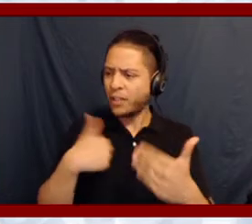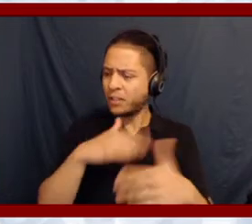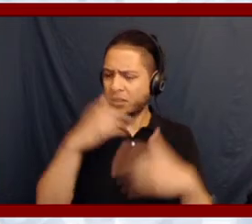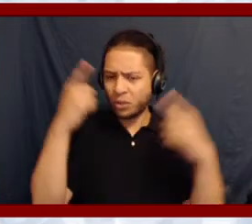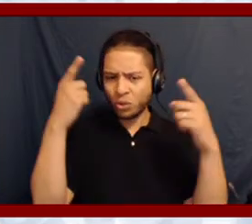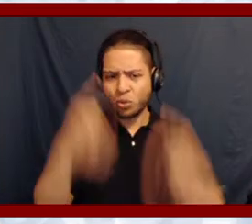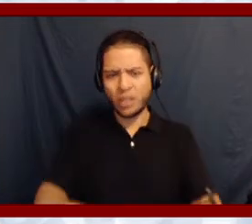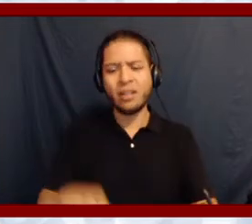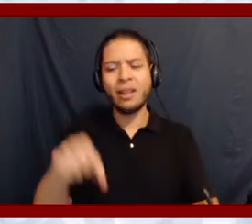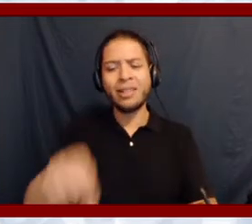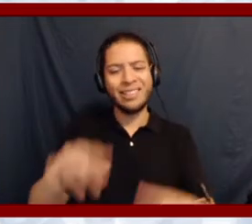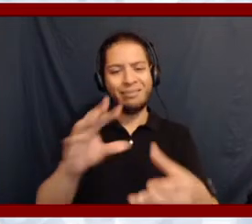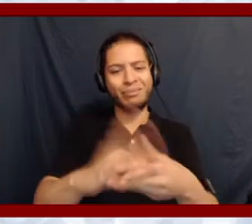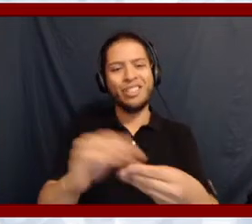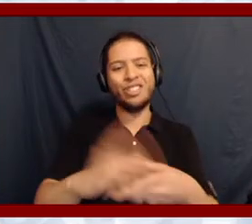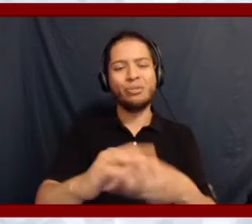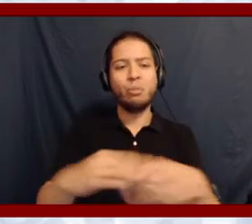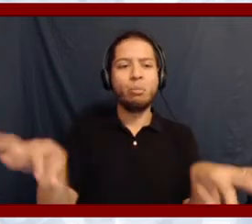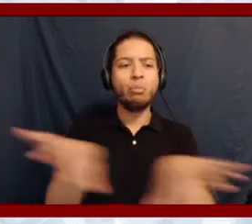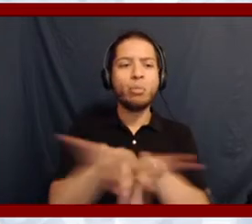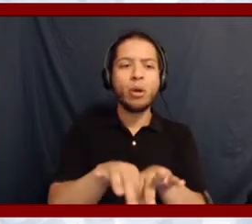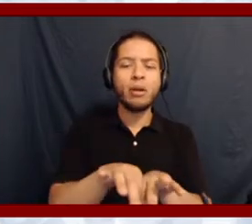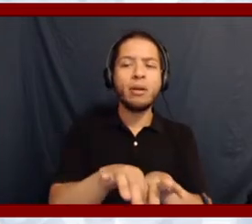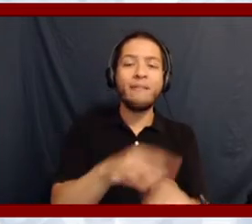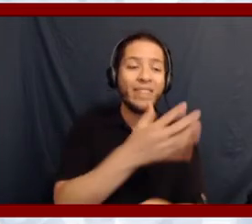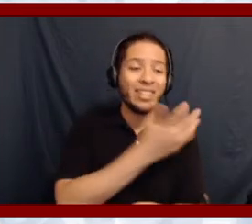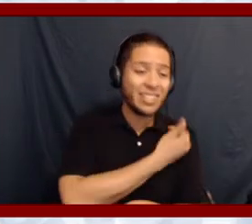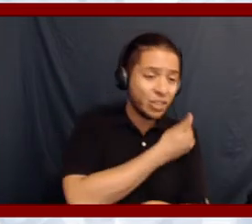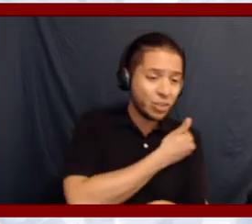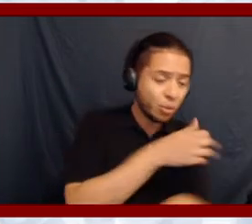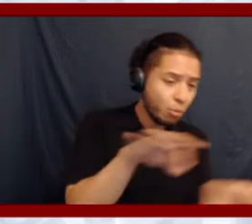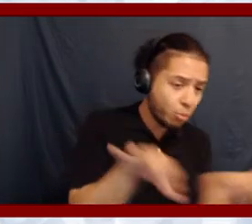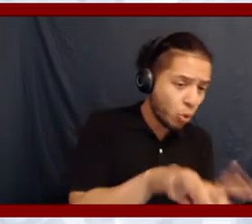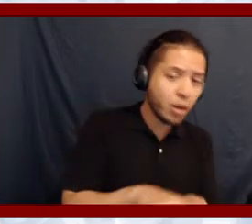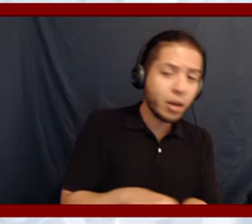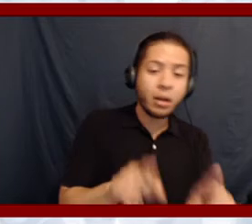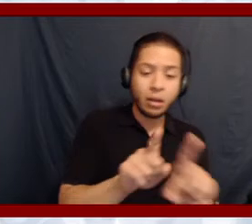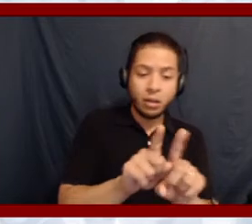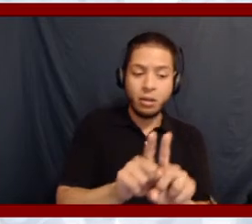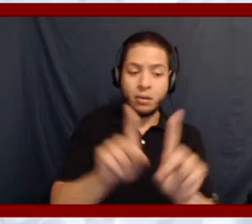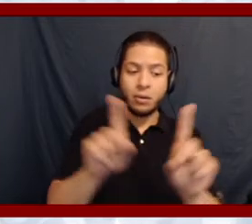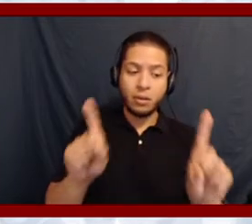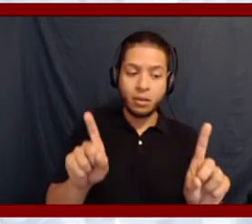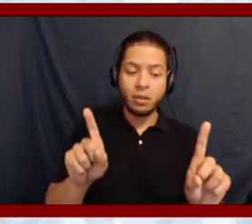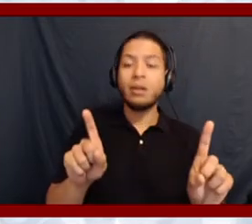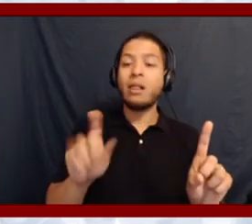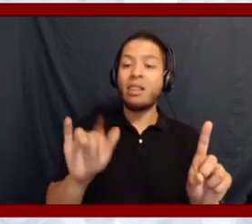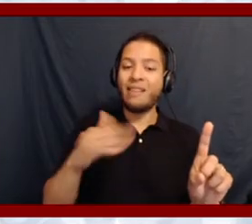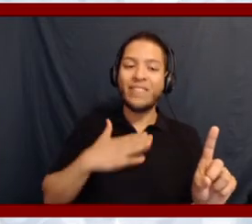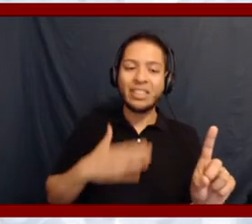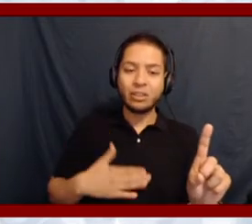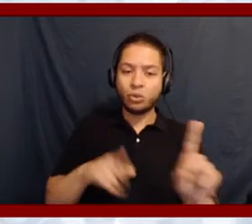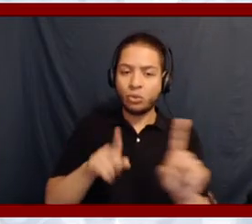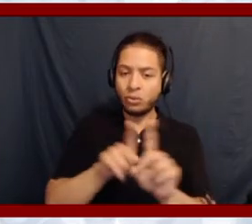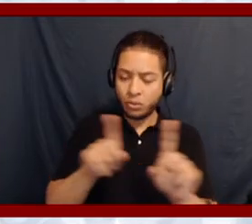not only with vaccination, but with also physical distancing, mask wearing, and all of the other layered things that we do to prevent